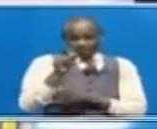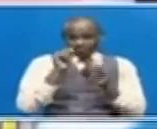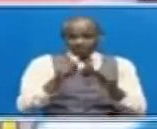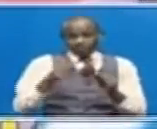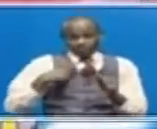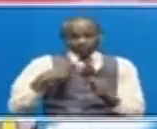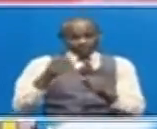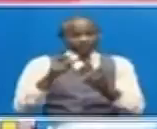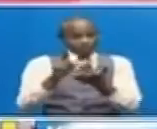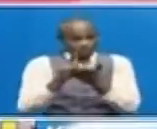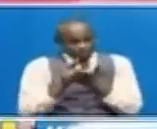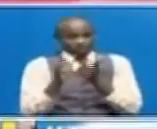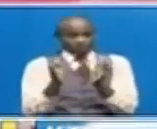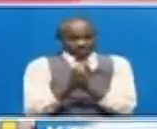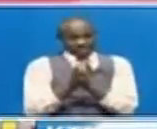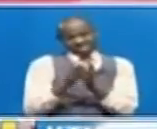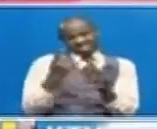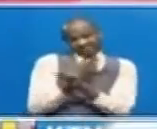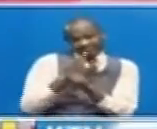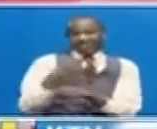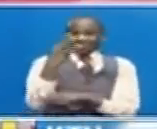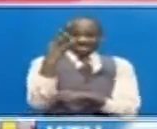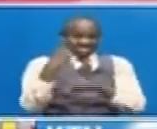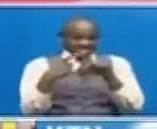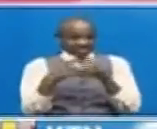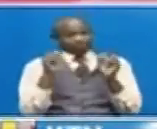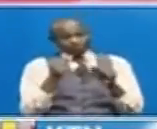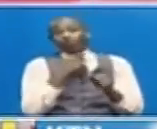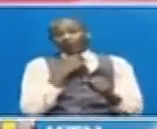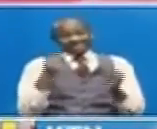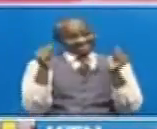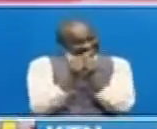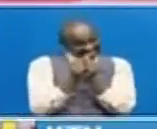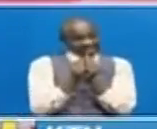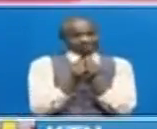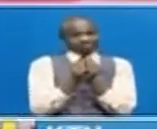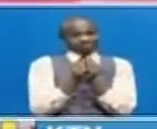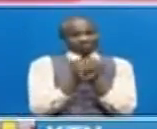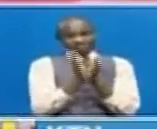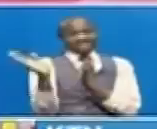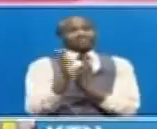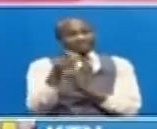loan portfolio in the first 3 years, with a target to have 10 branches within that period.